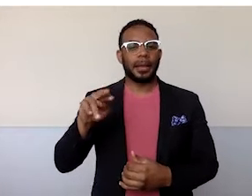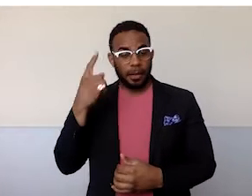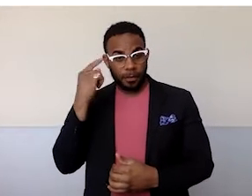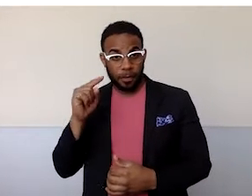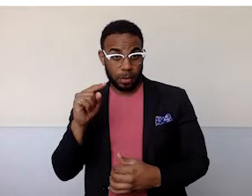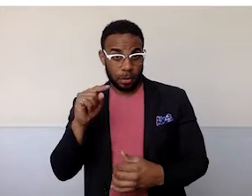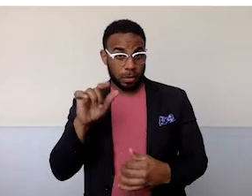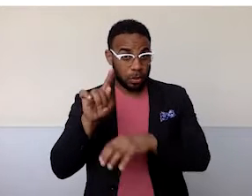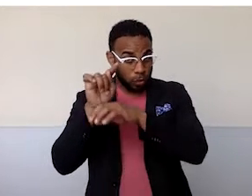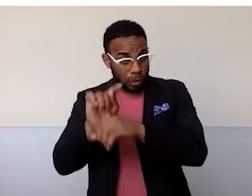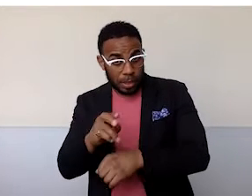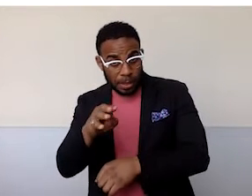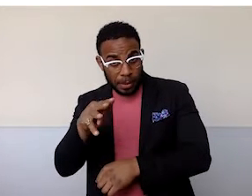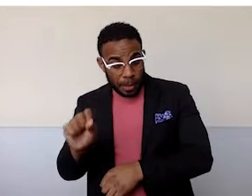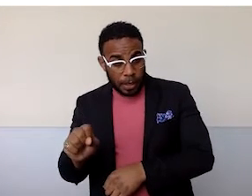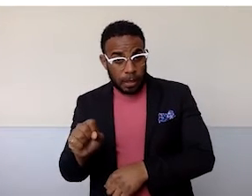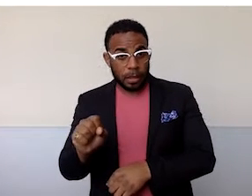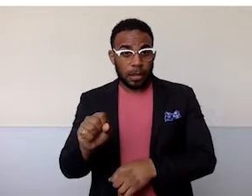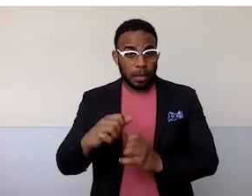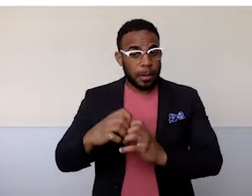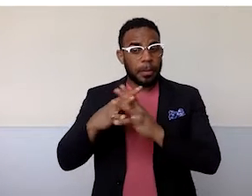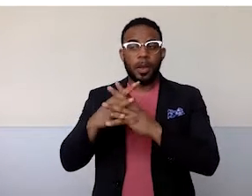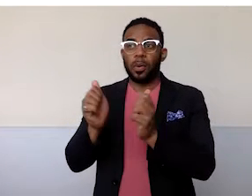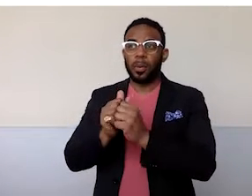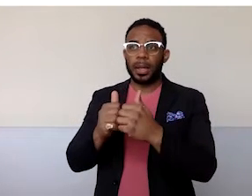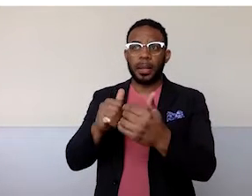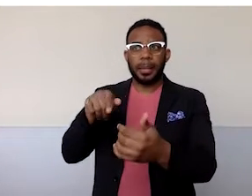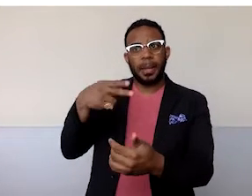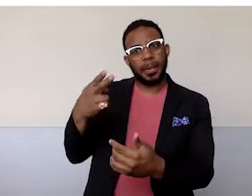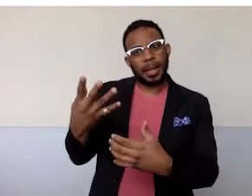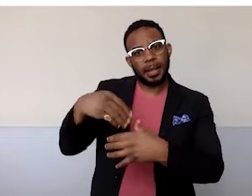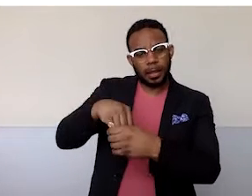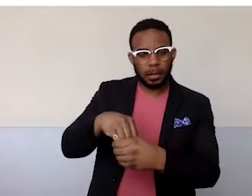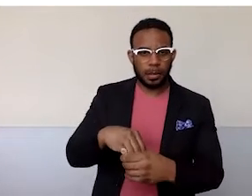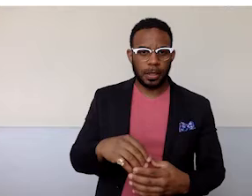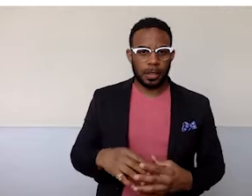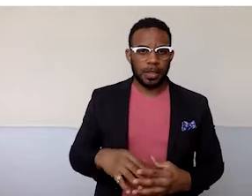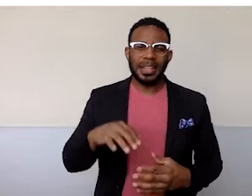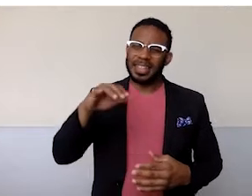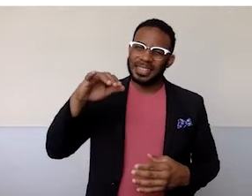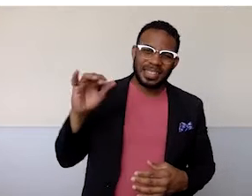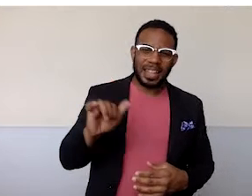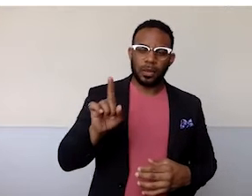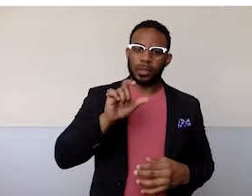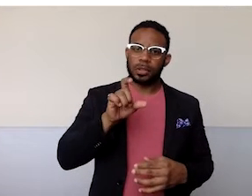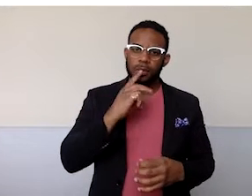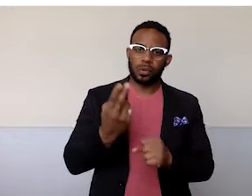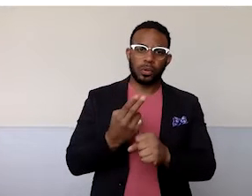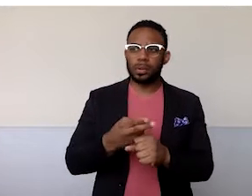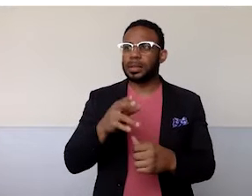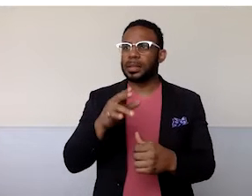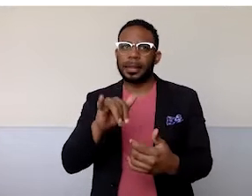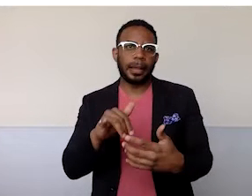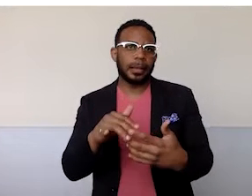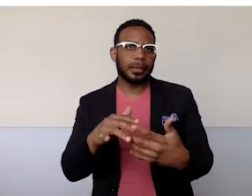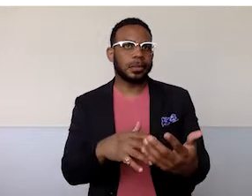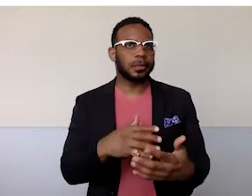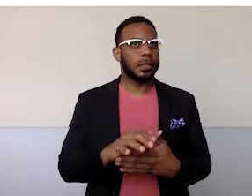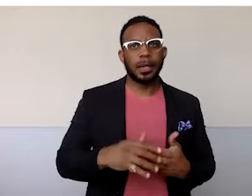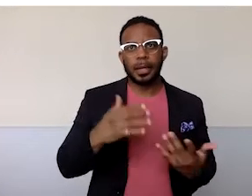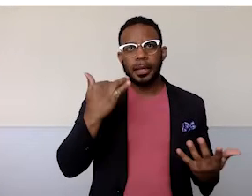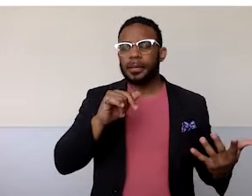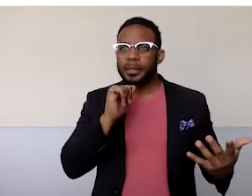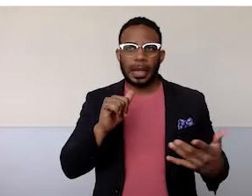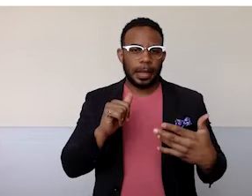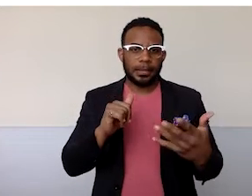a traditional CMS. You have the backend built with PHP. As a matter of fact, that's what you should use, or that's what if you're